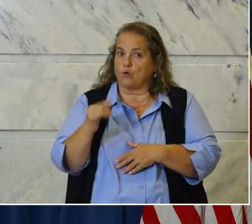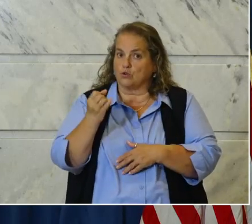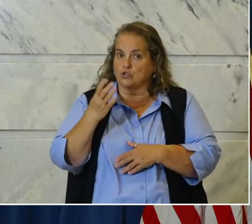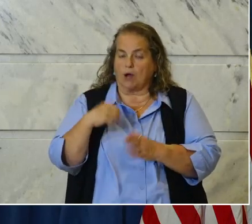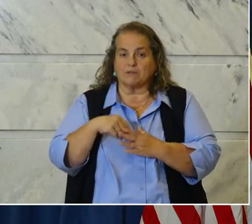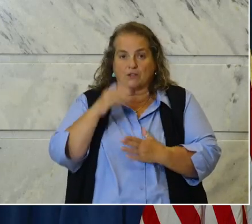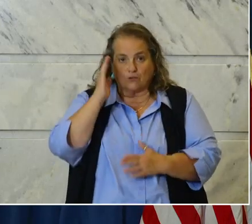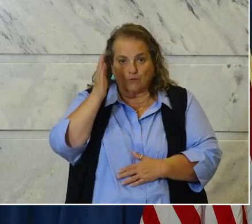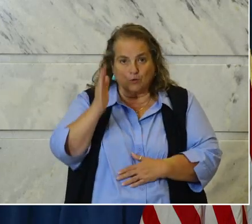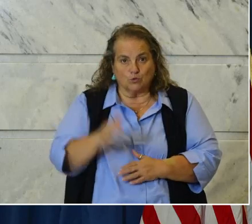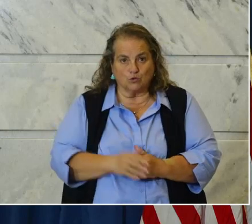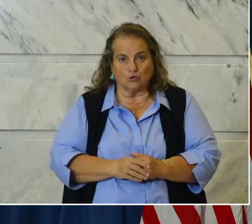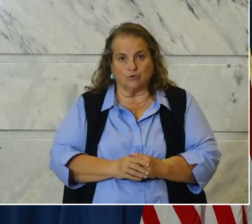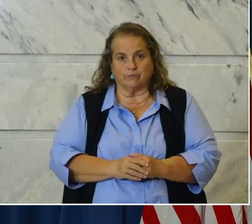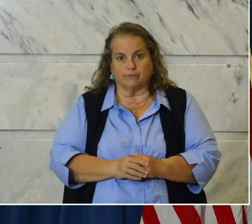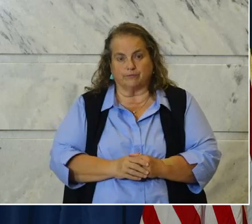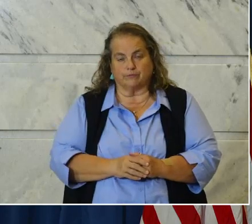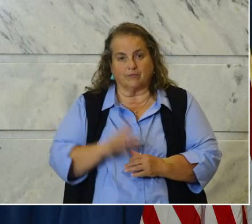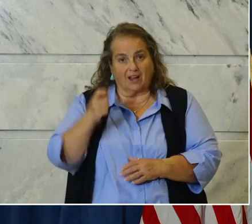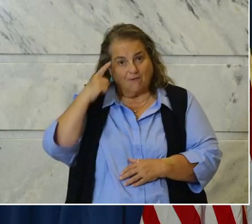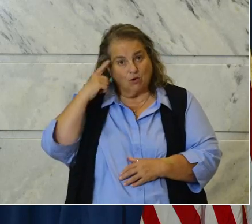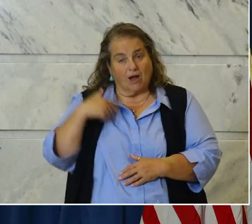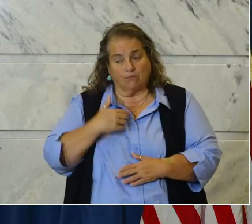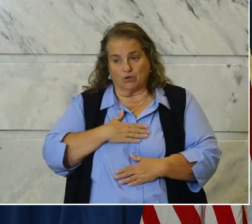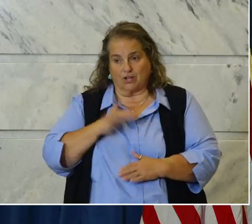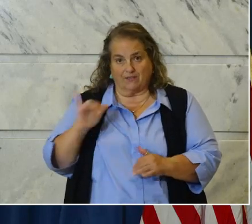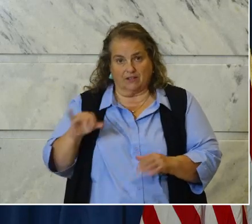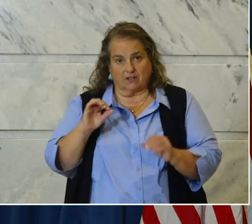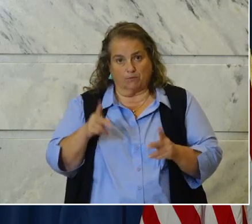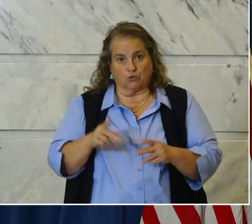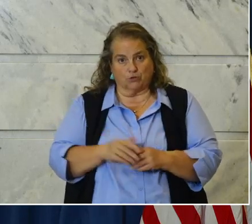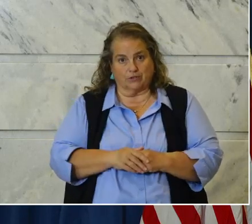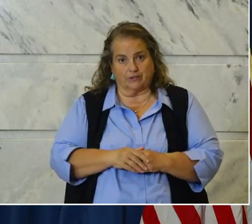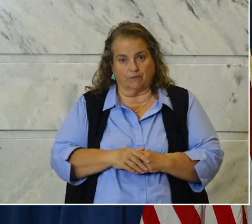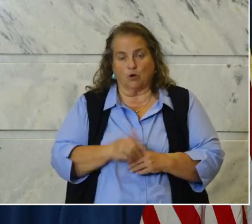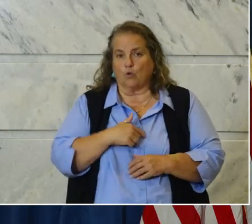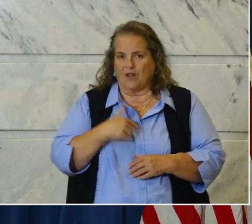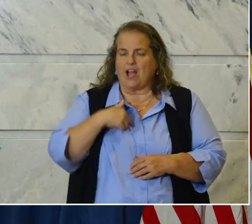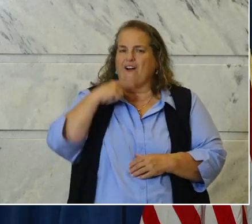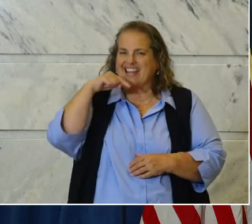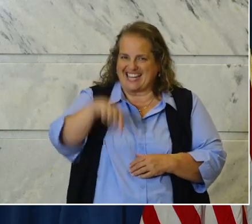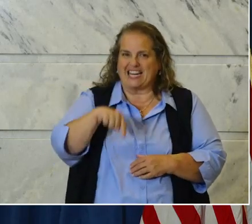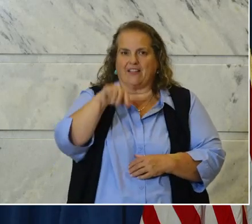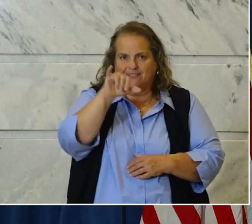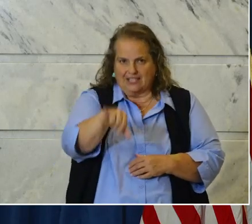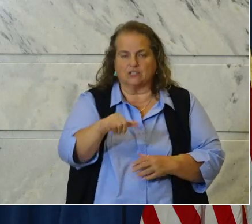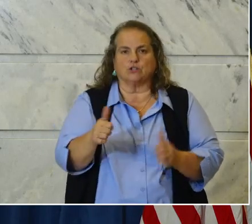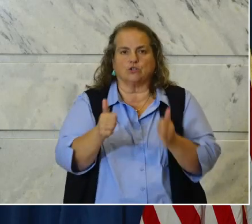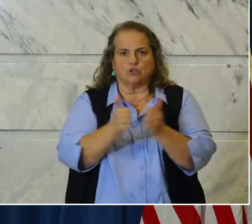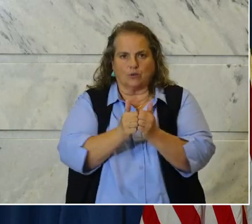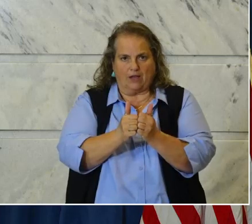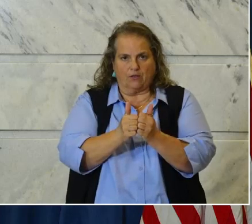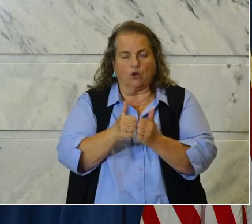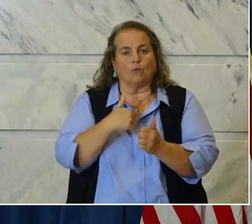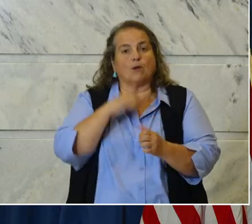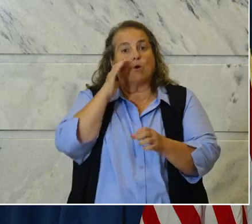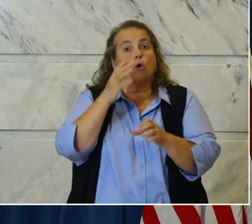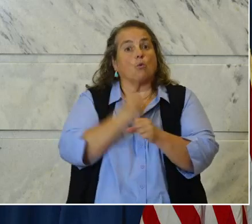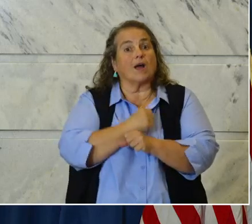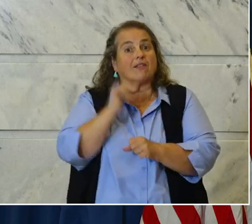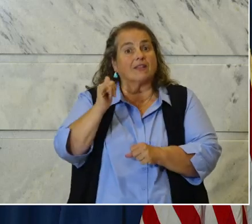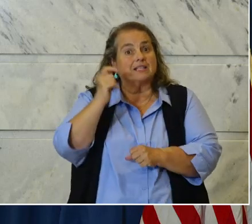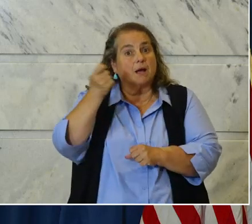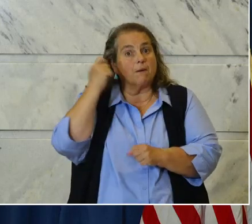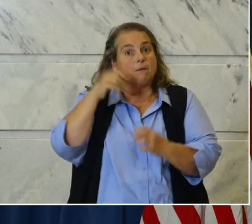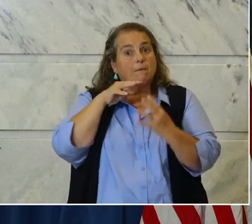the future. So, Governor, I appreciate this opportunity. We're in this together. Let's win this battle. And if my dad